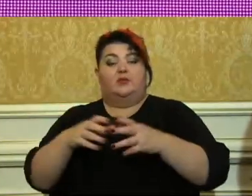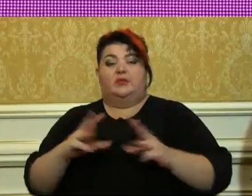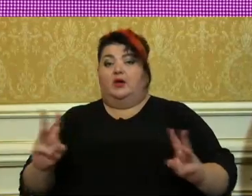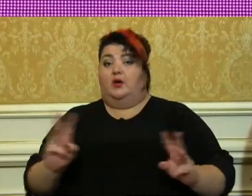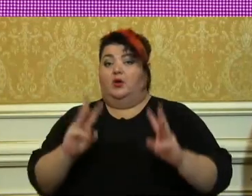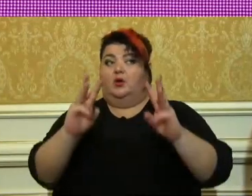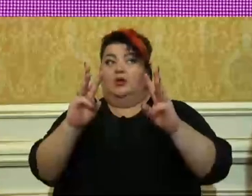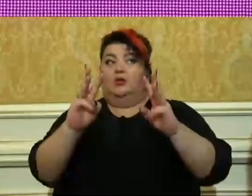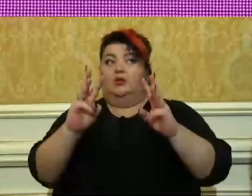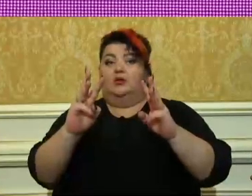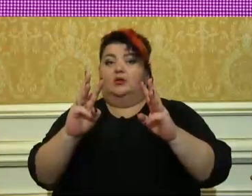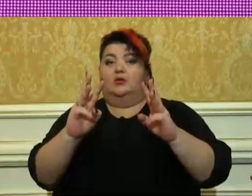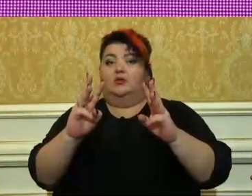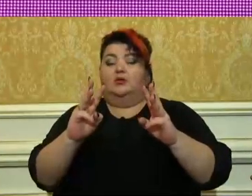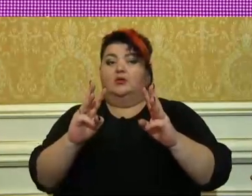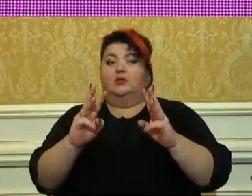the guerrillas and